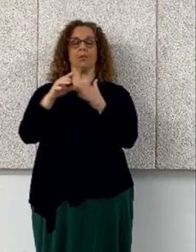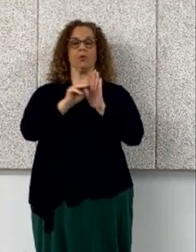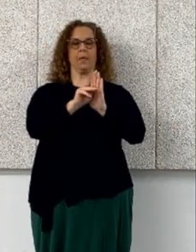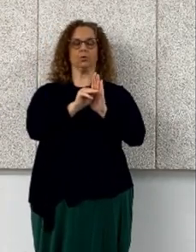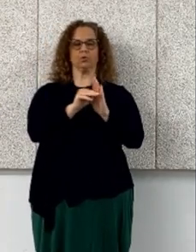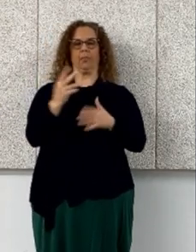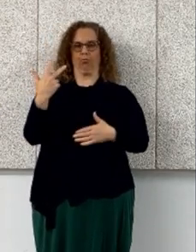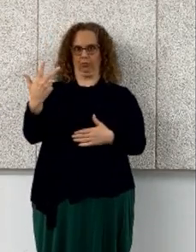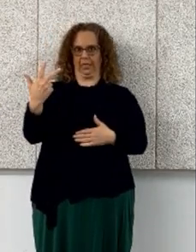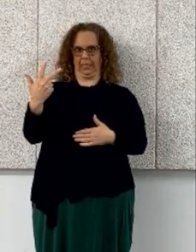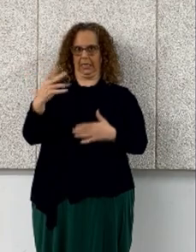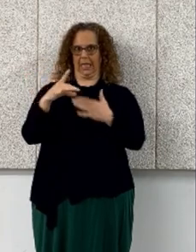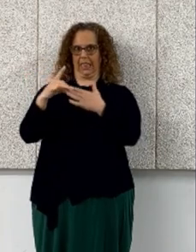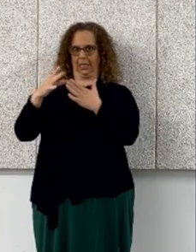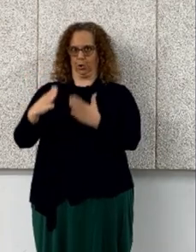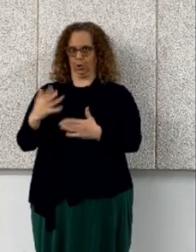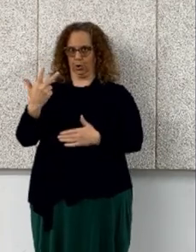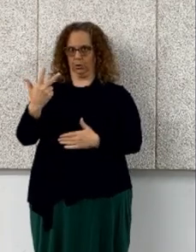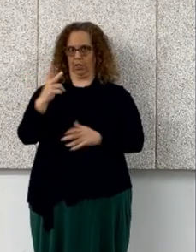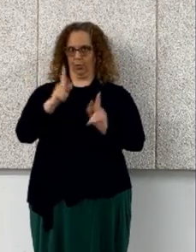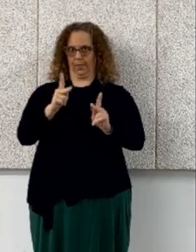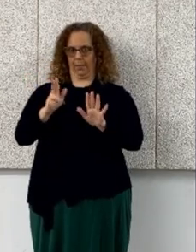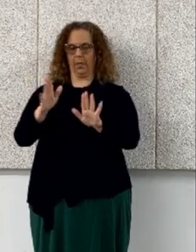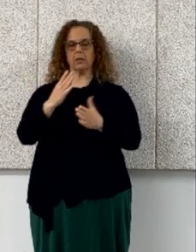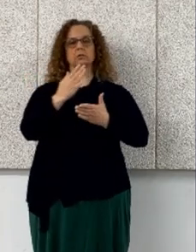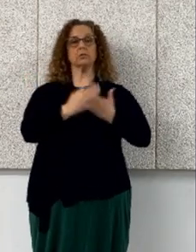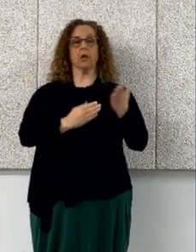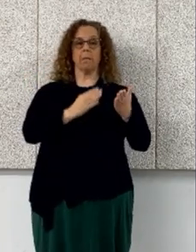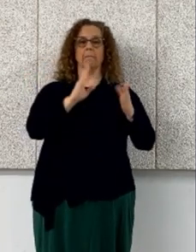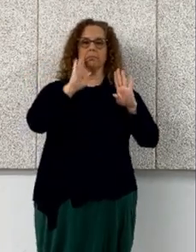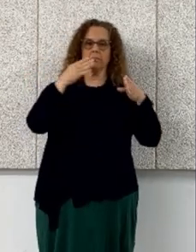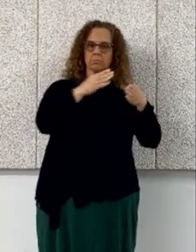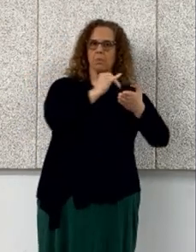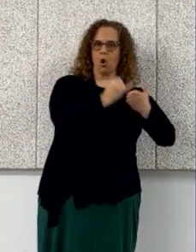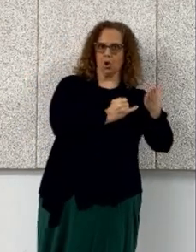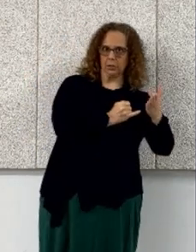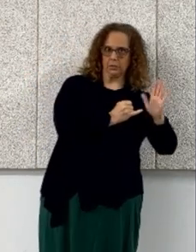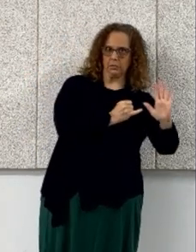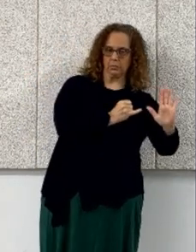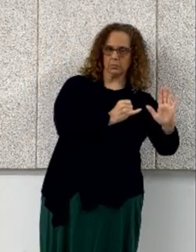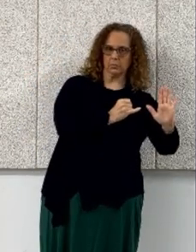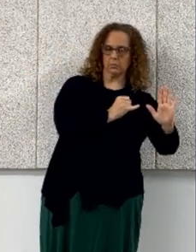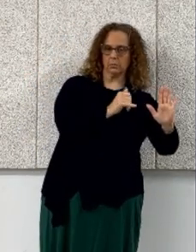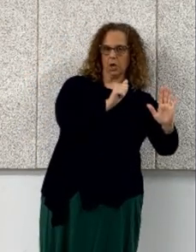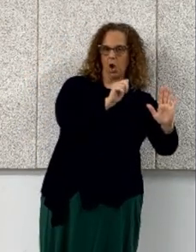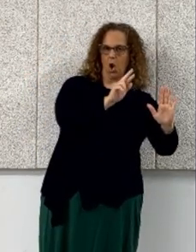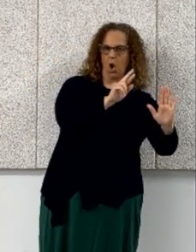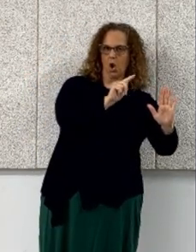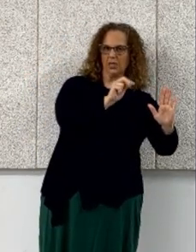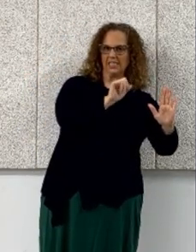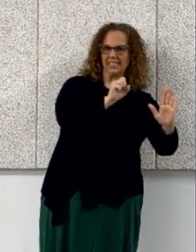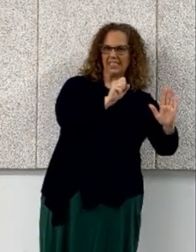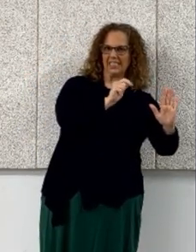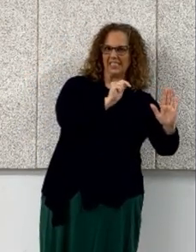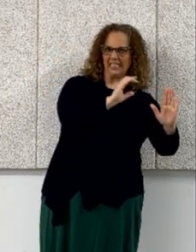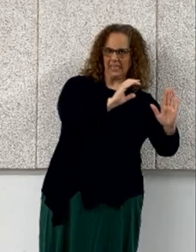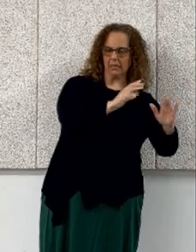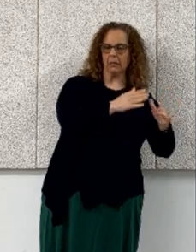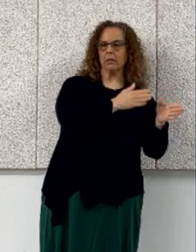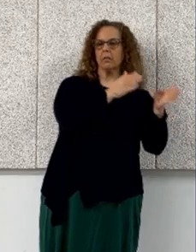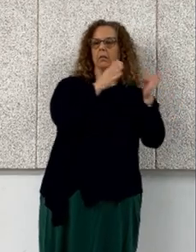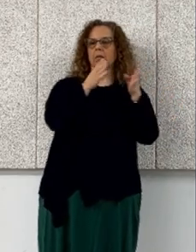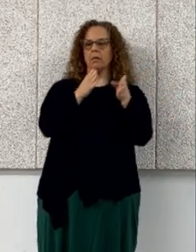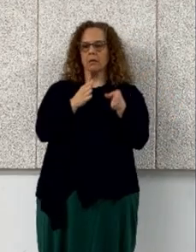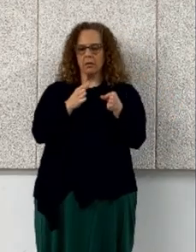leaders, all with some artistic, one that has more kind of, and it's being tailored